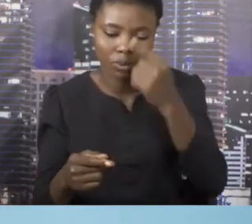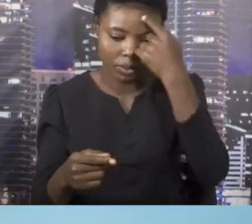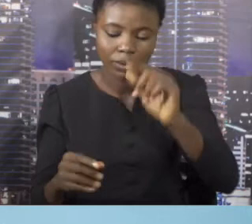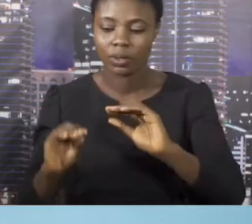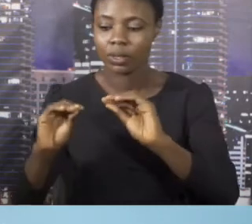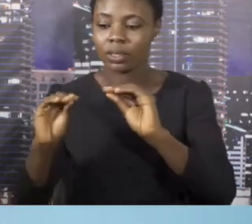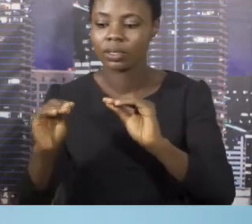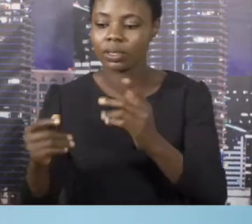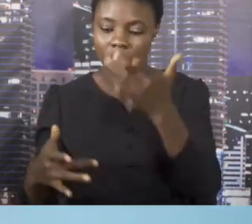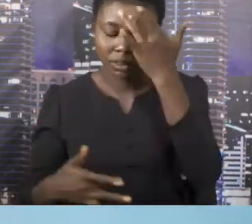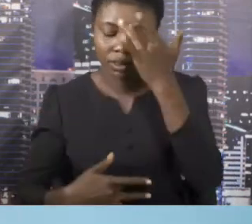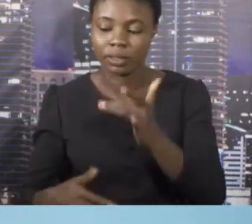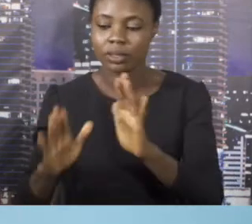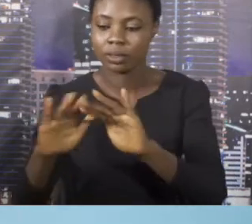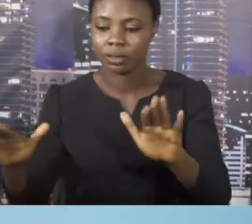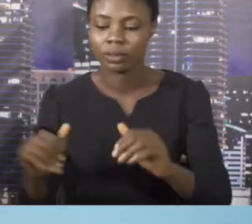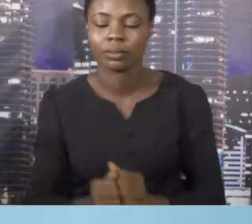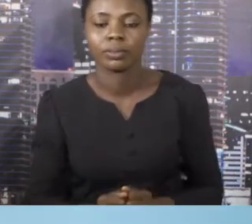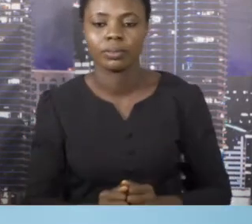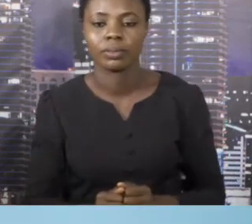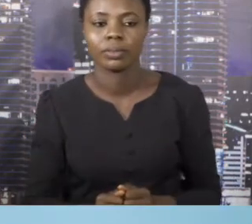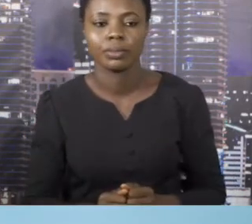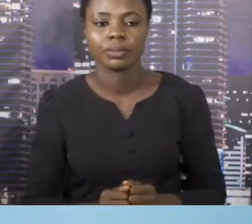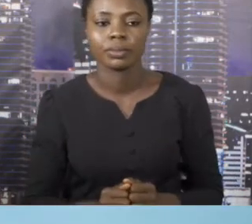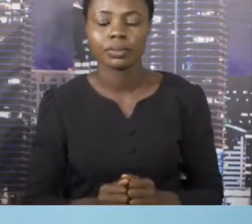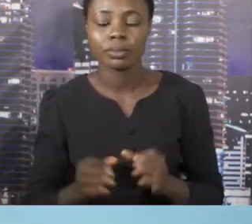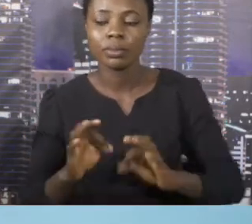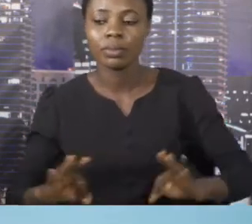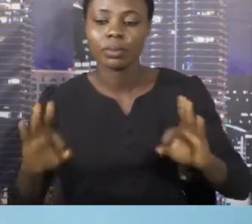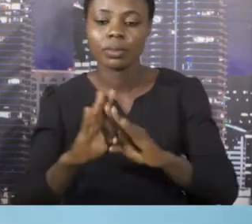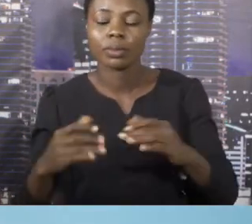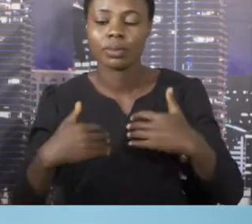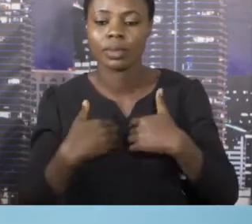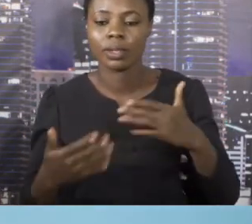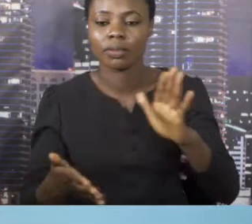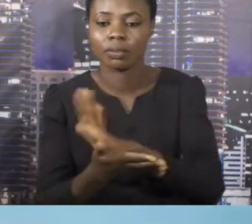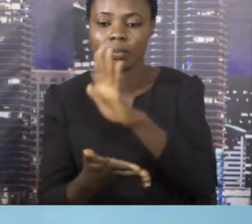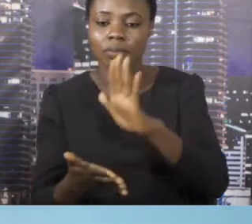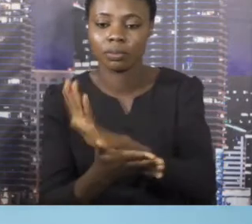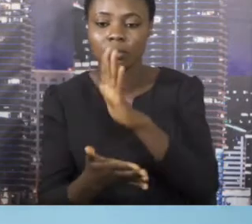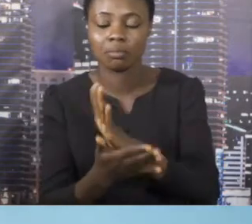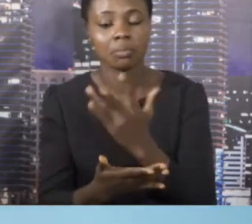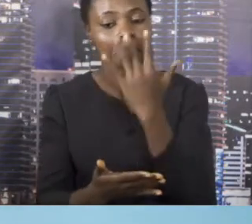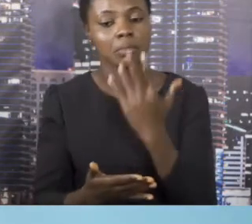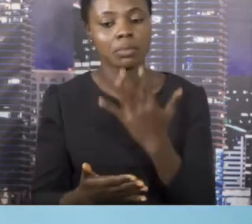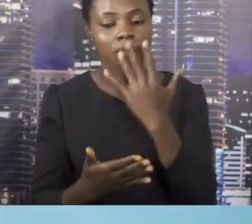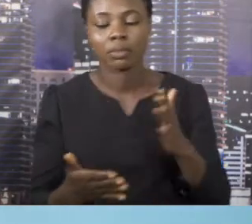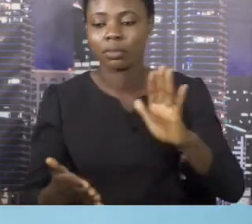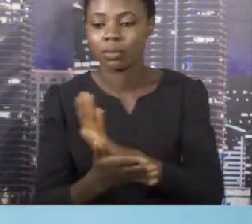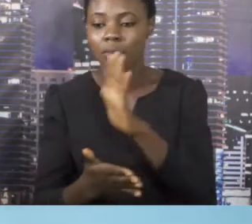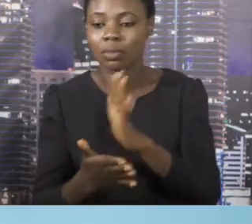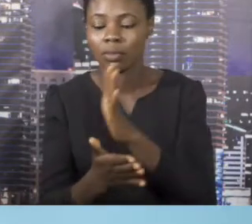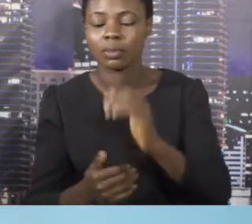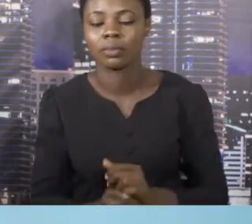your dyslexic learner. You should have papers. You can use postcards like this or some